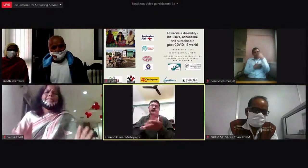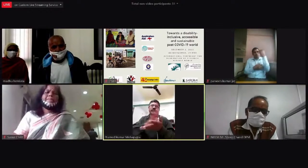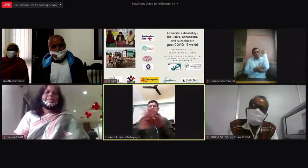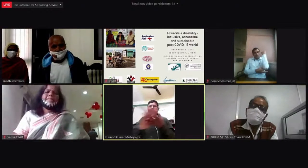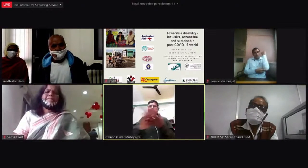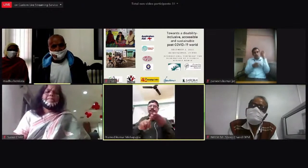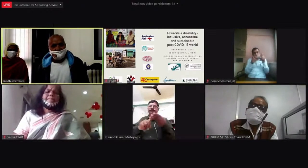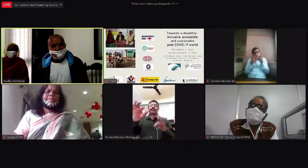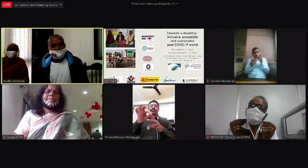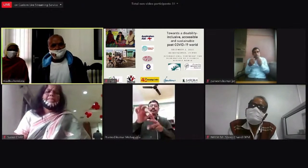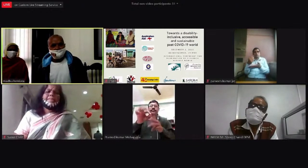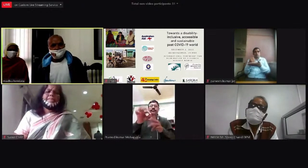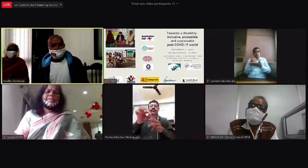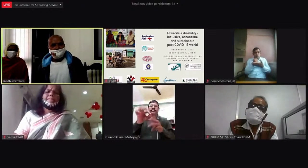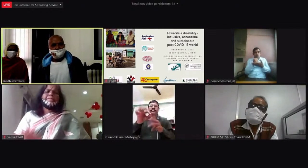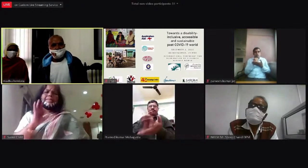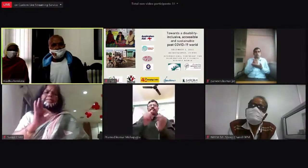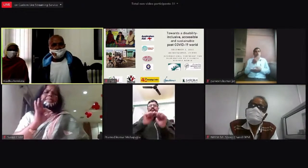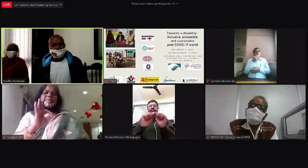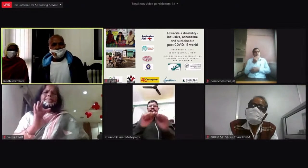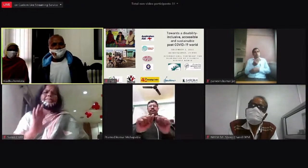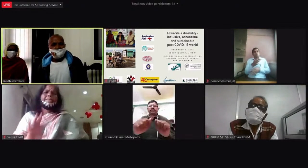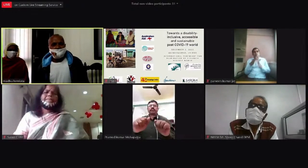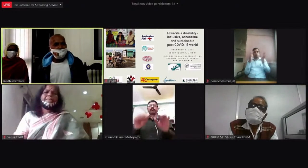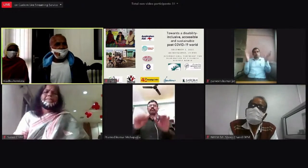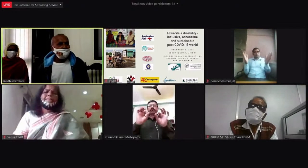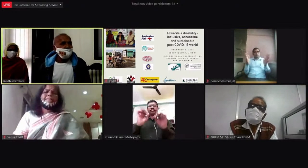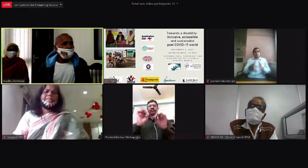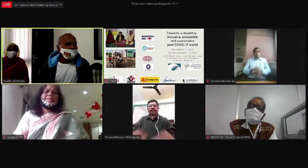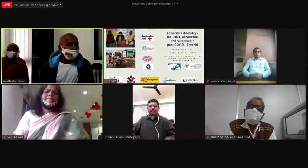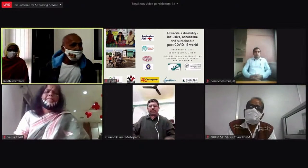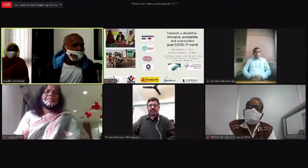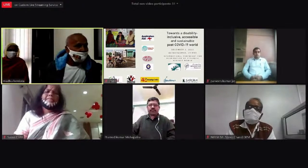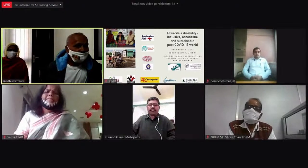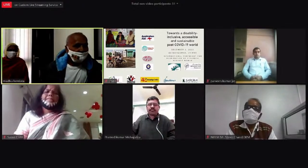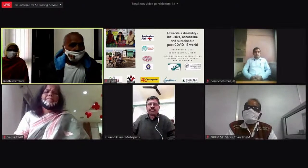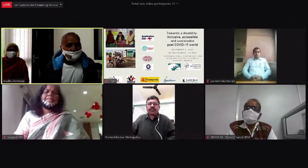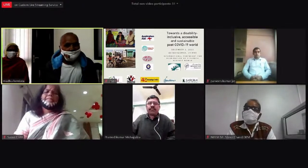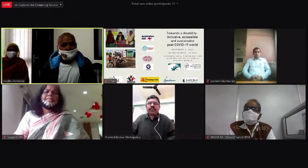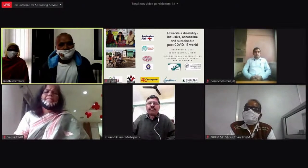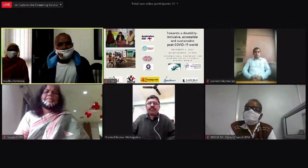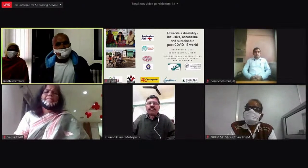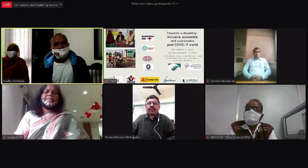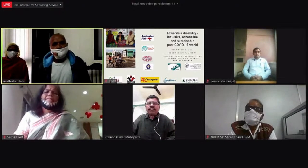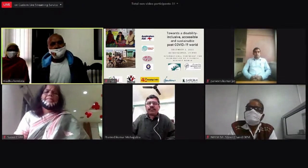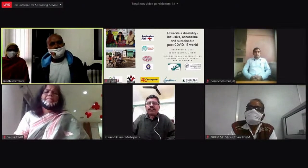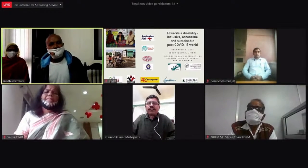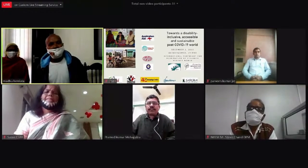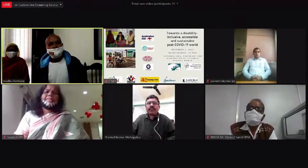people with disabilities and should receive the necessary assistance that they need.